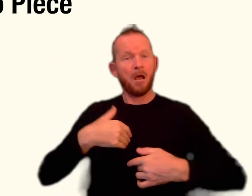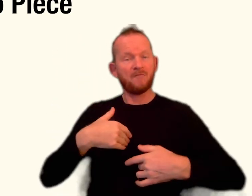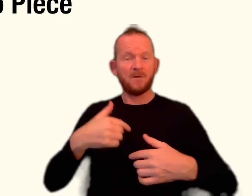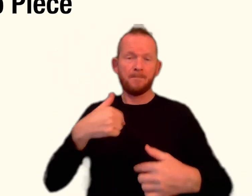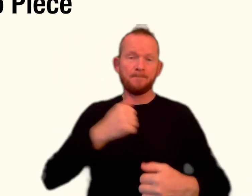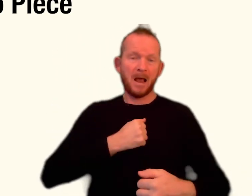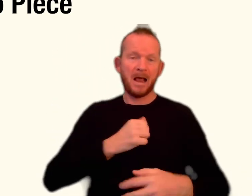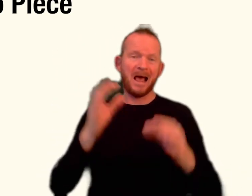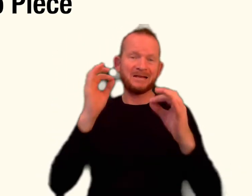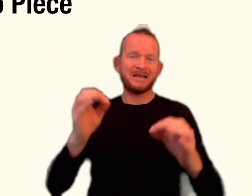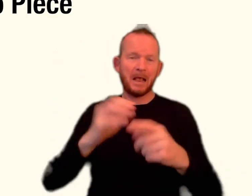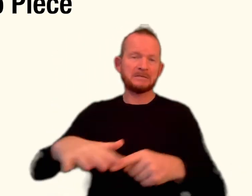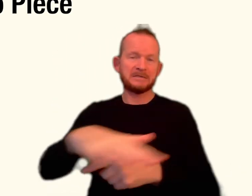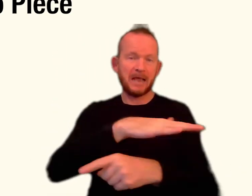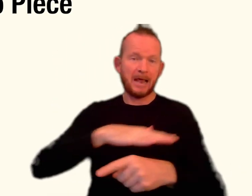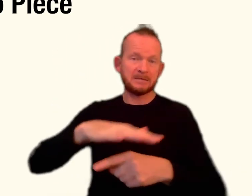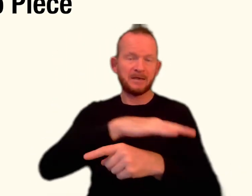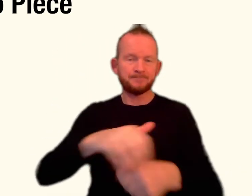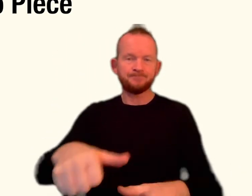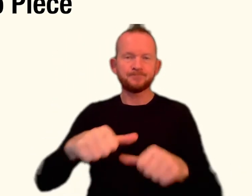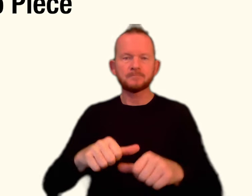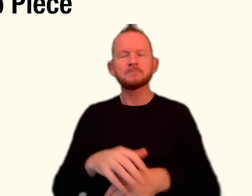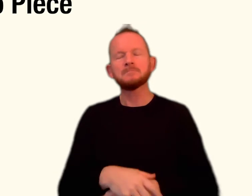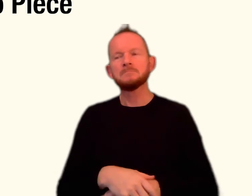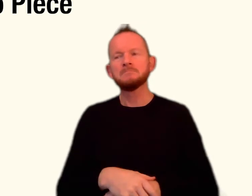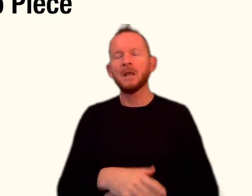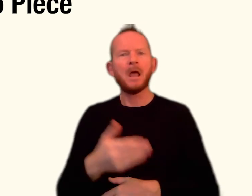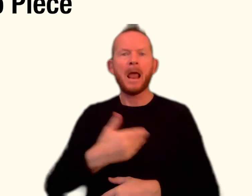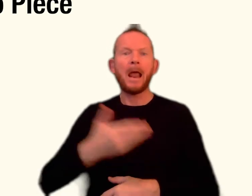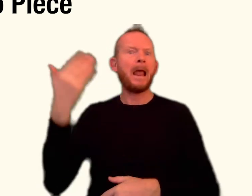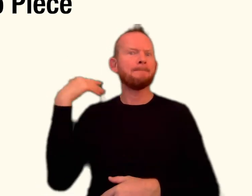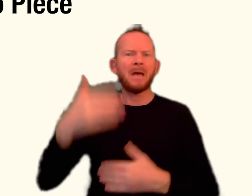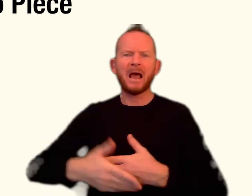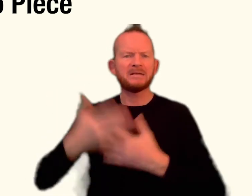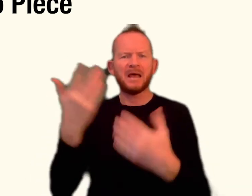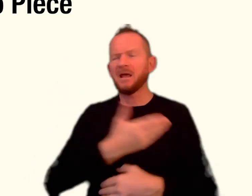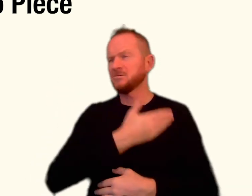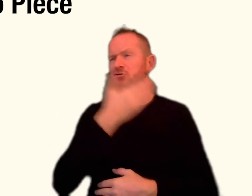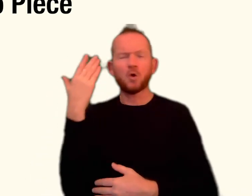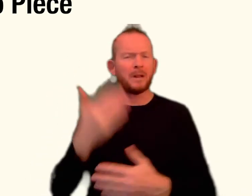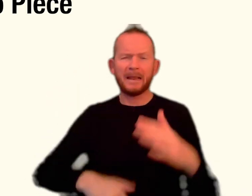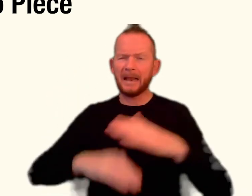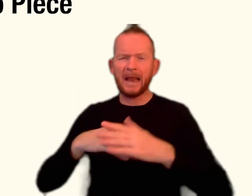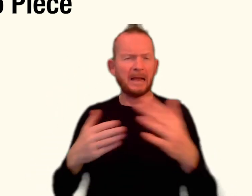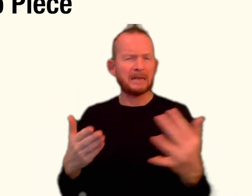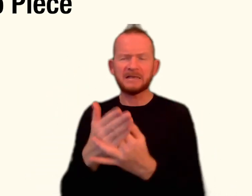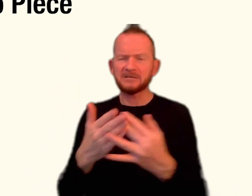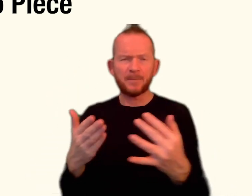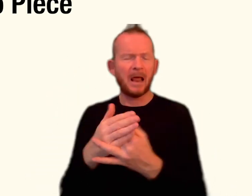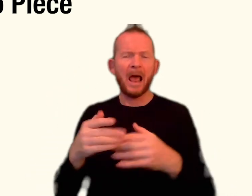society. Well, back in my day, it was totally inaccessible because I had a whole series of